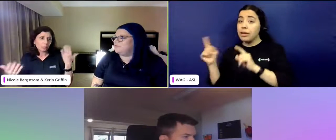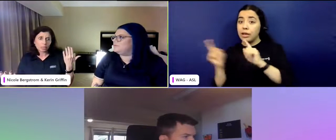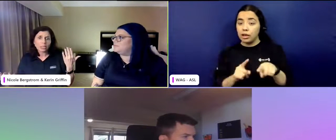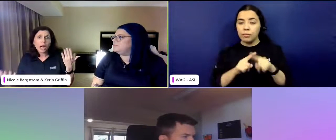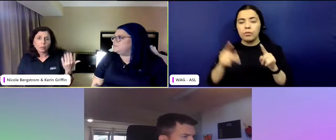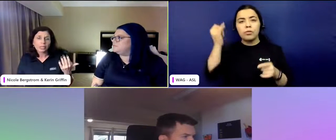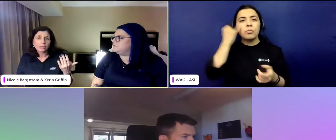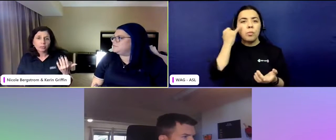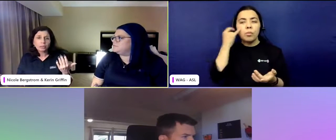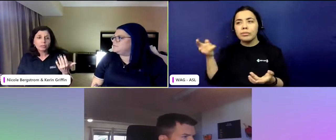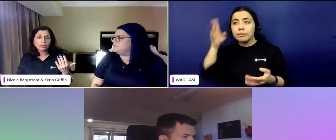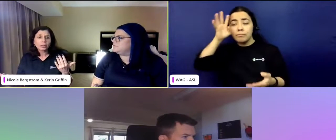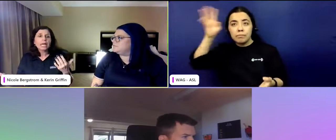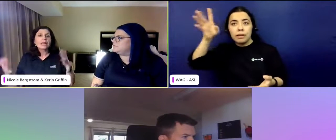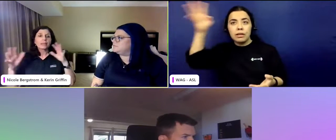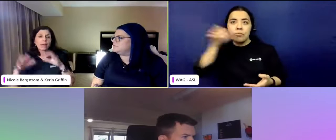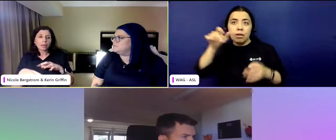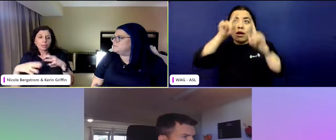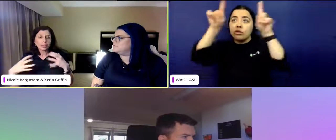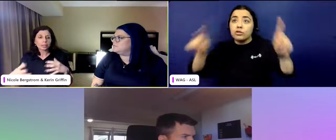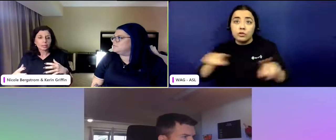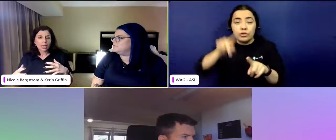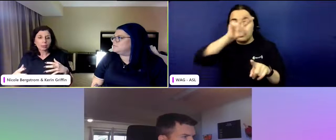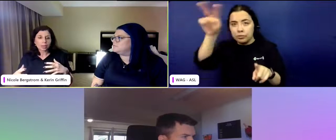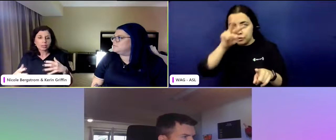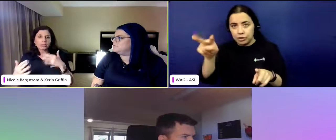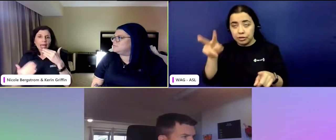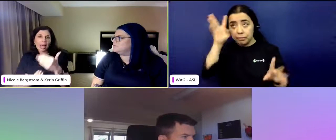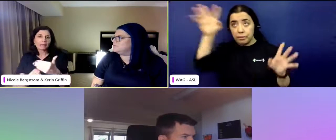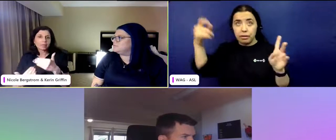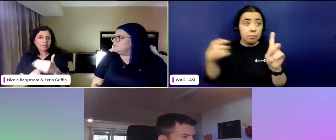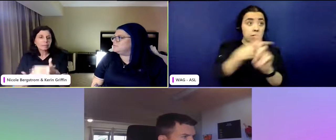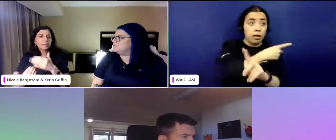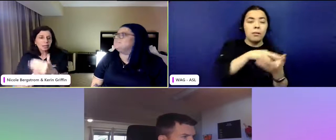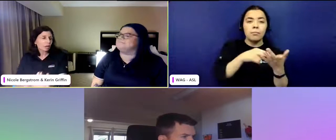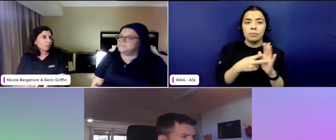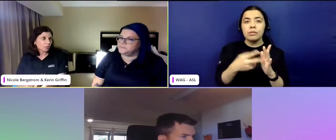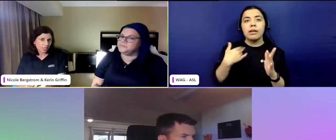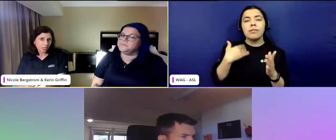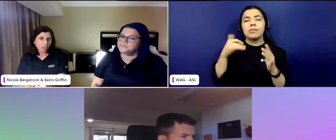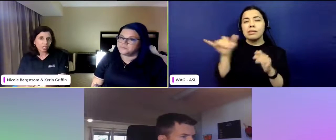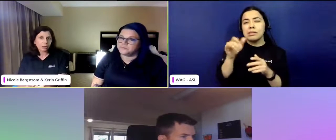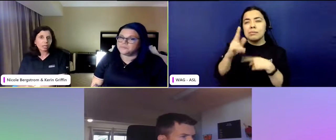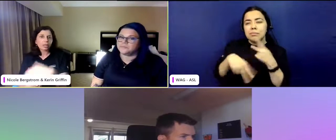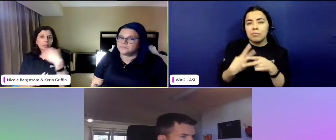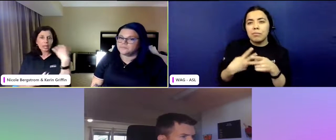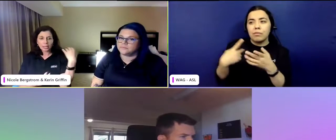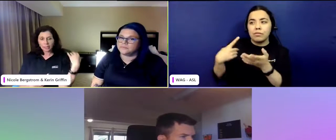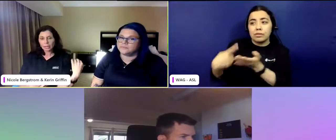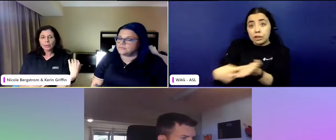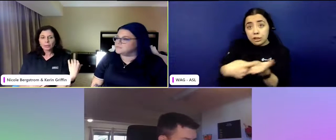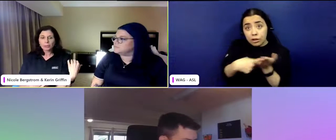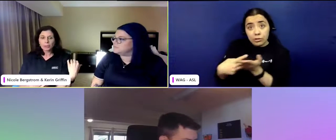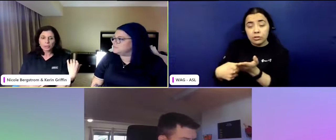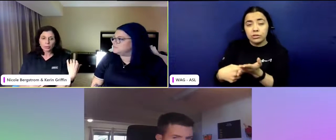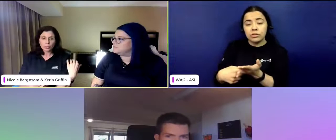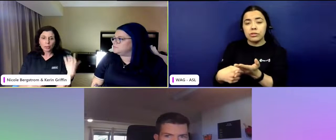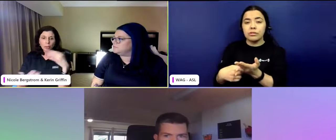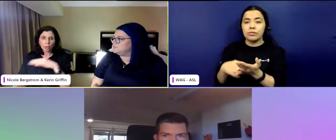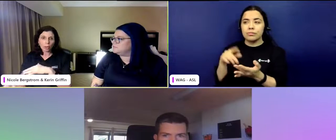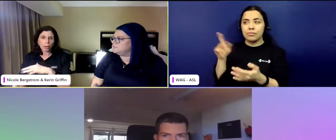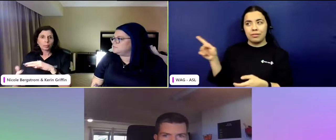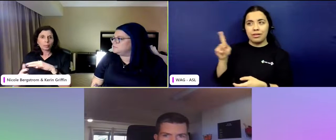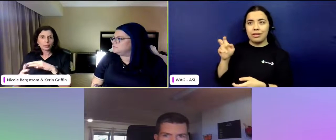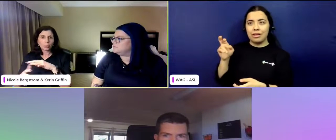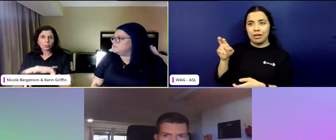up and it was not really a screen reader, that would then allow us to have the same kind of conversation that Karen alluded